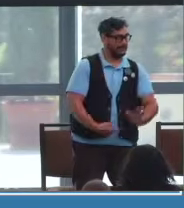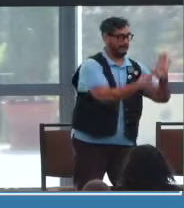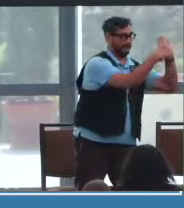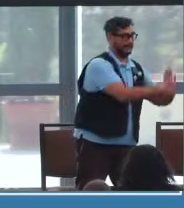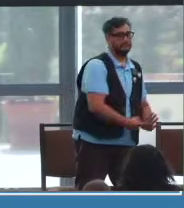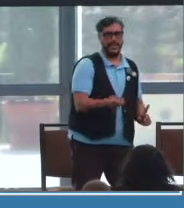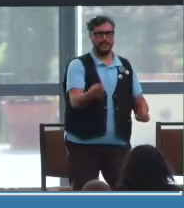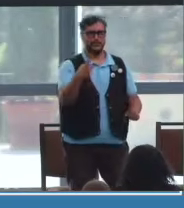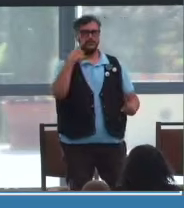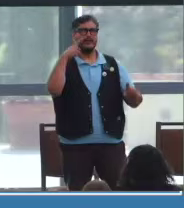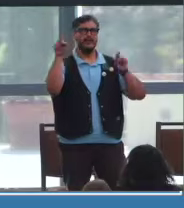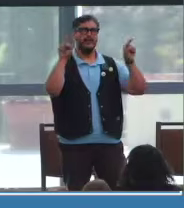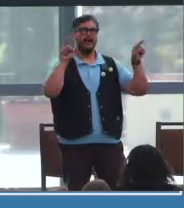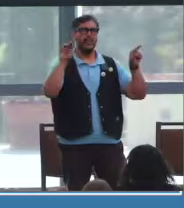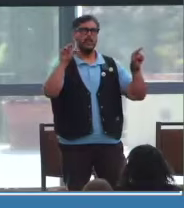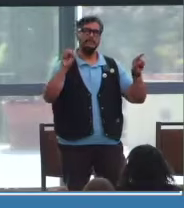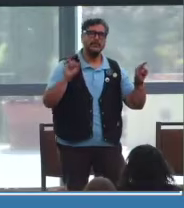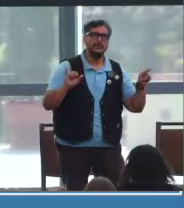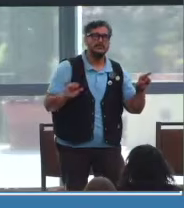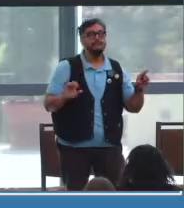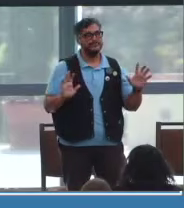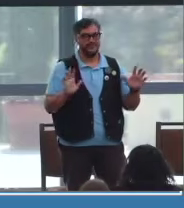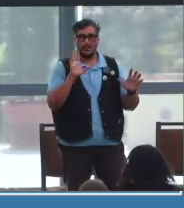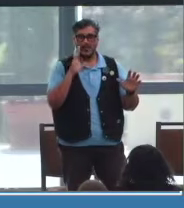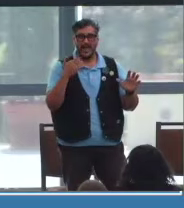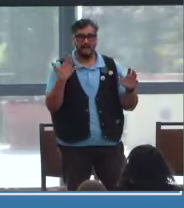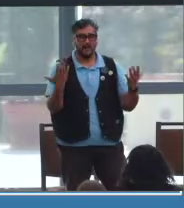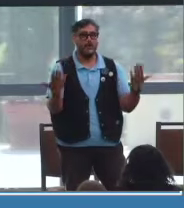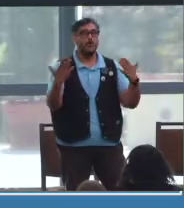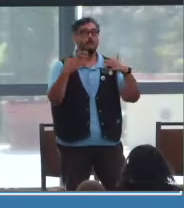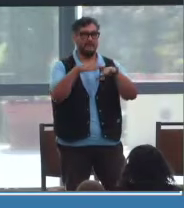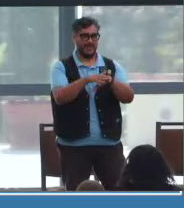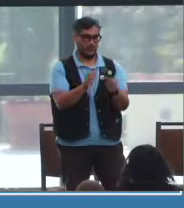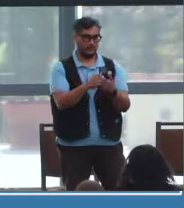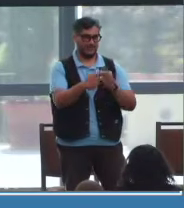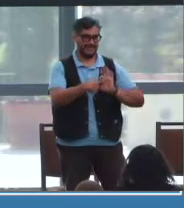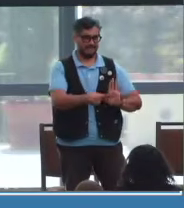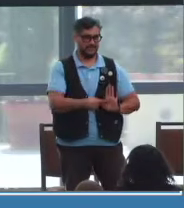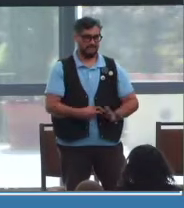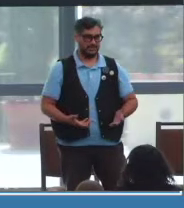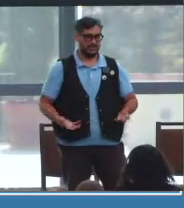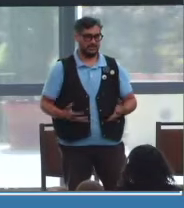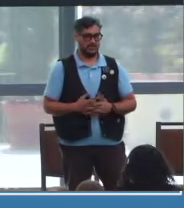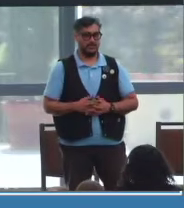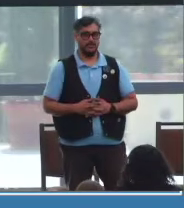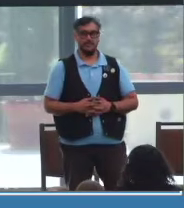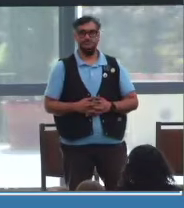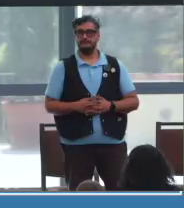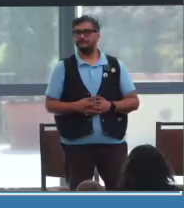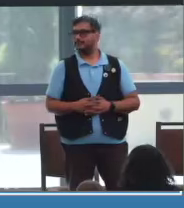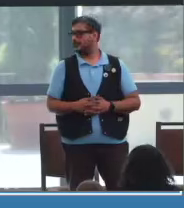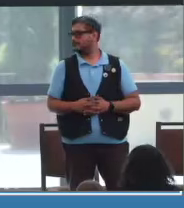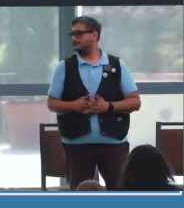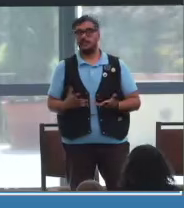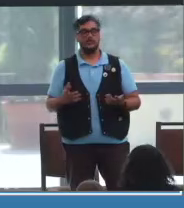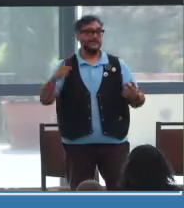lupus. So there's such an overlap between lupus symptoms and menopause symptoms. So vasomotor